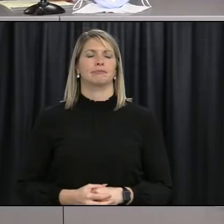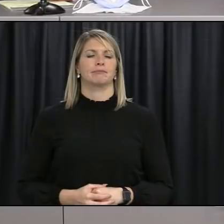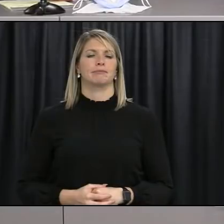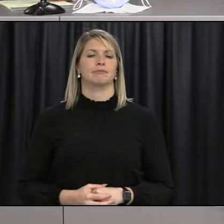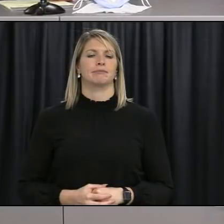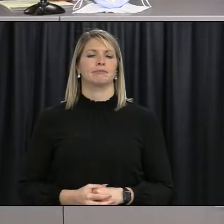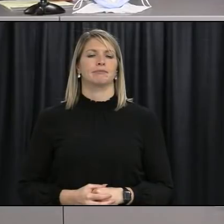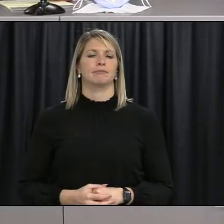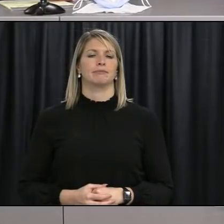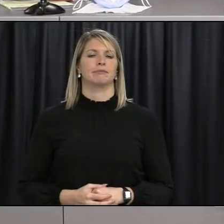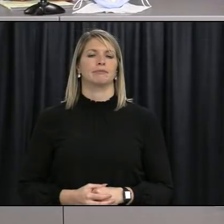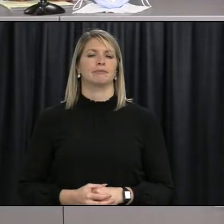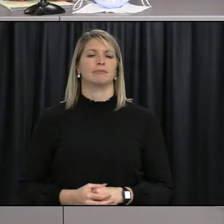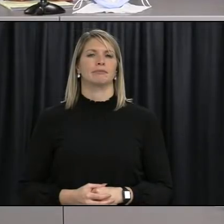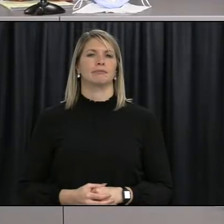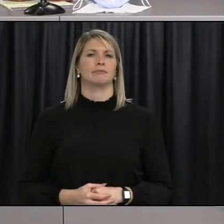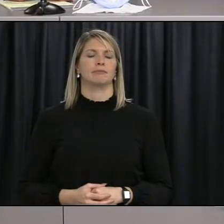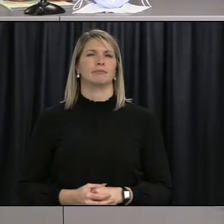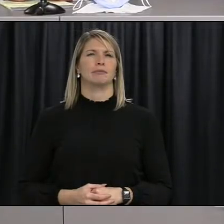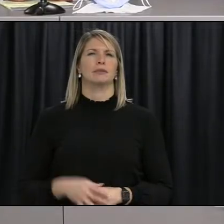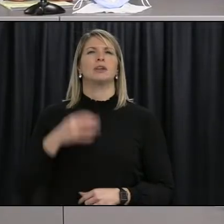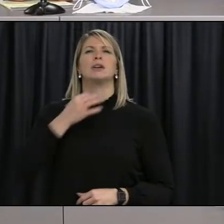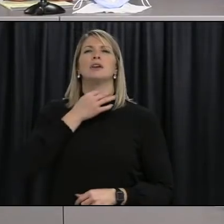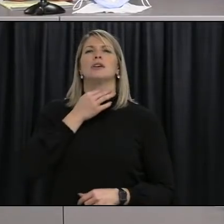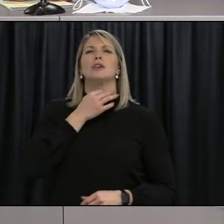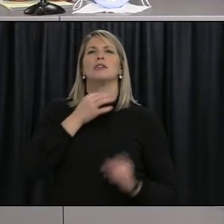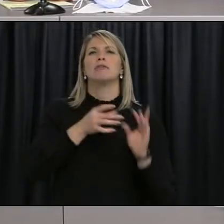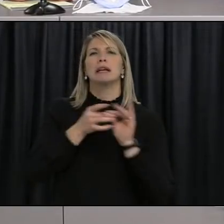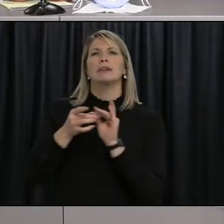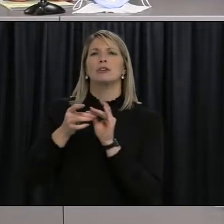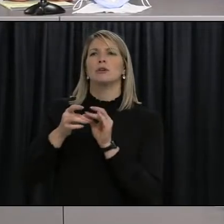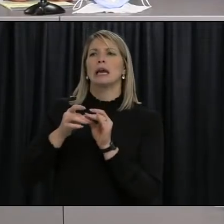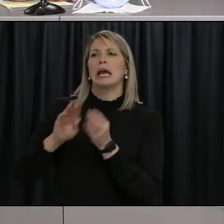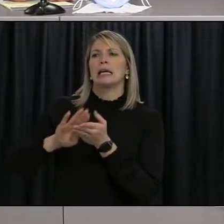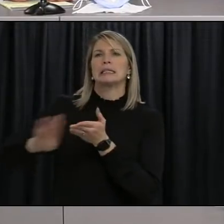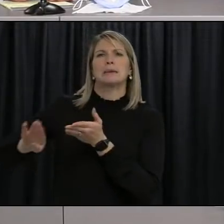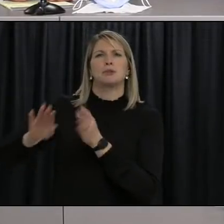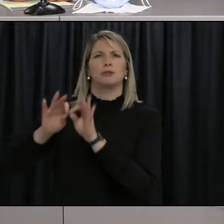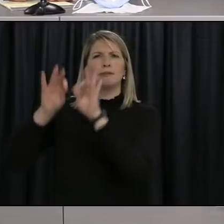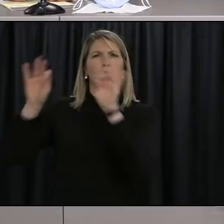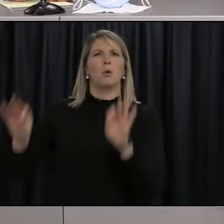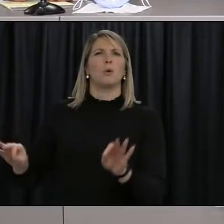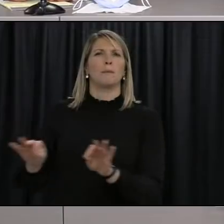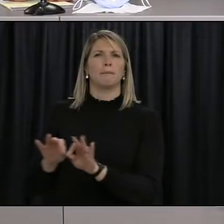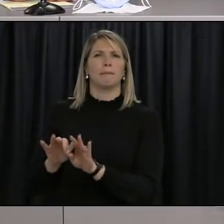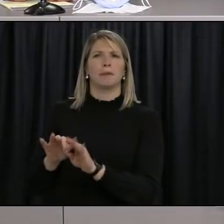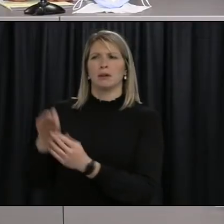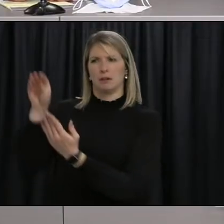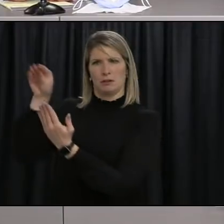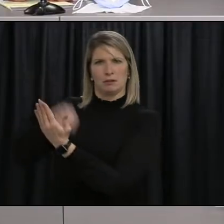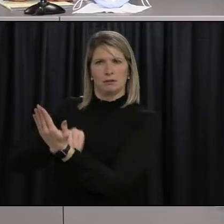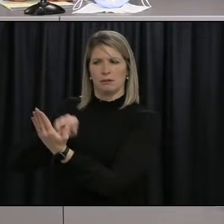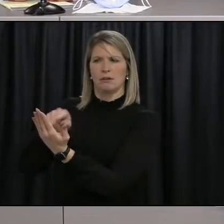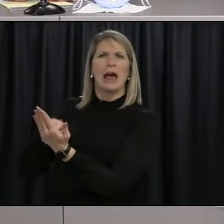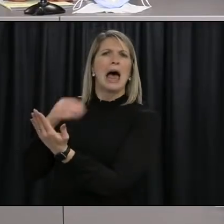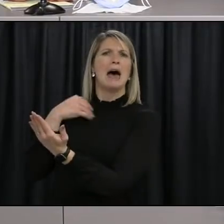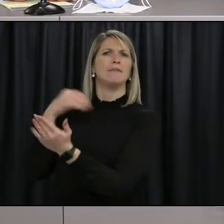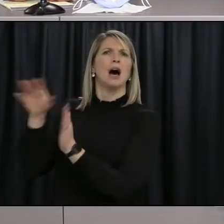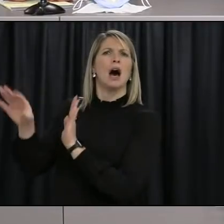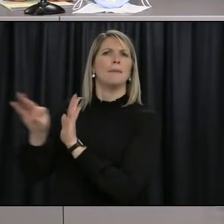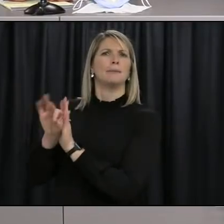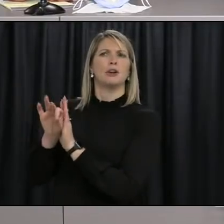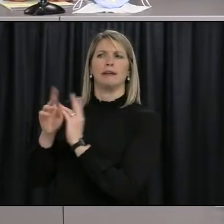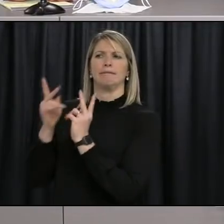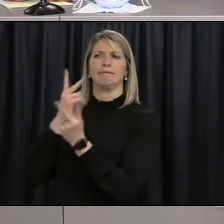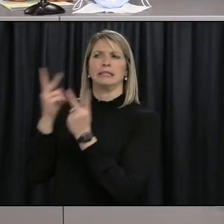When you fill out an exemption form to travel, there's an option for visiting family. So